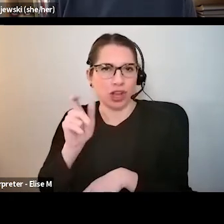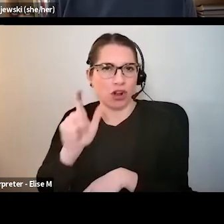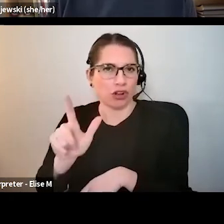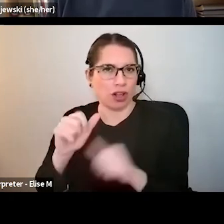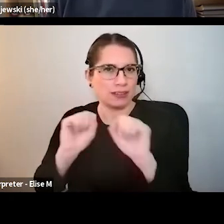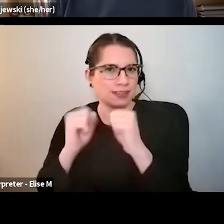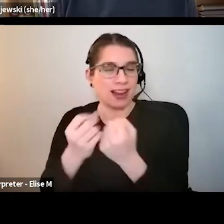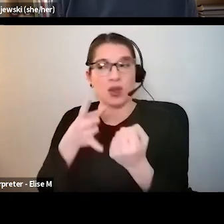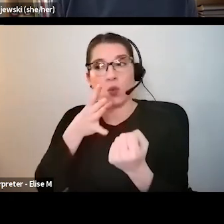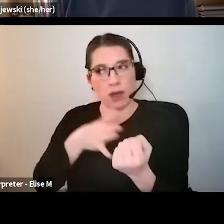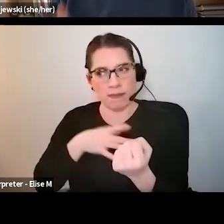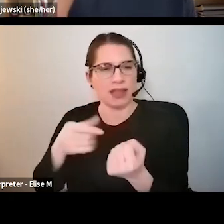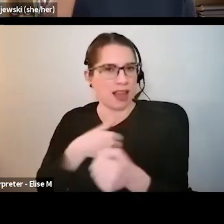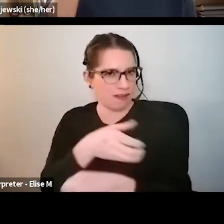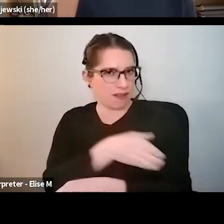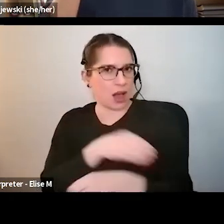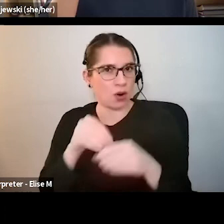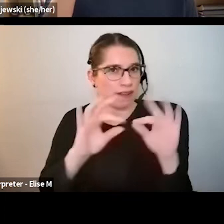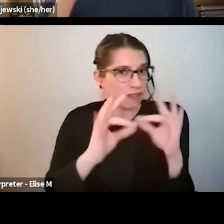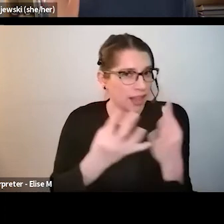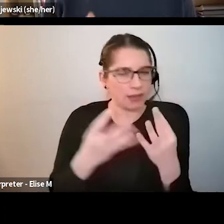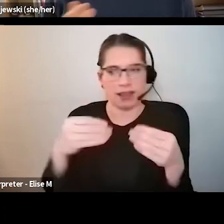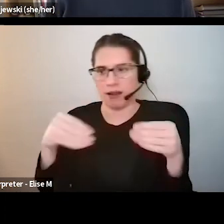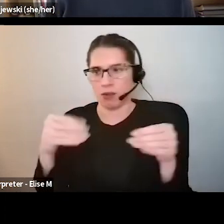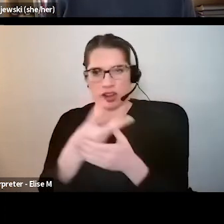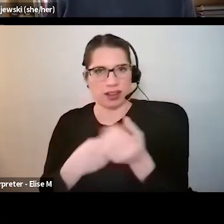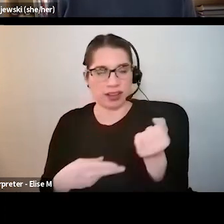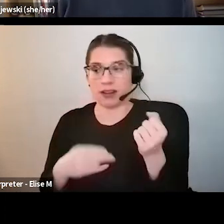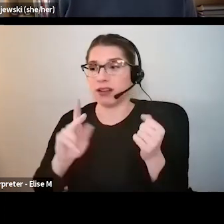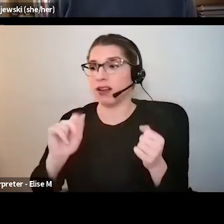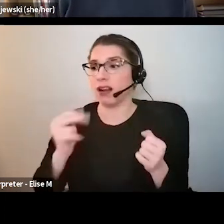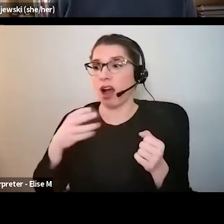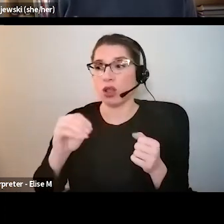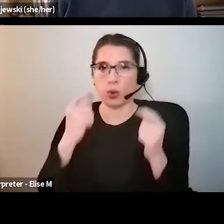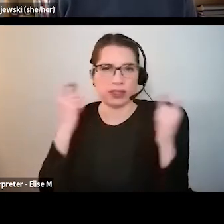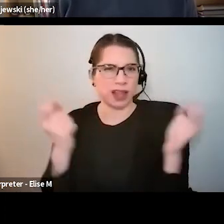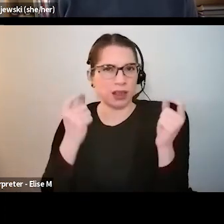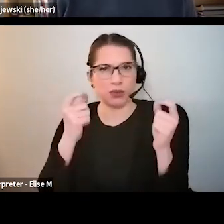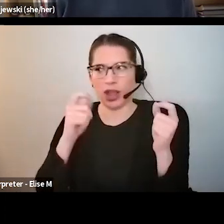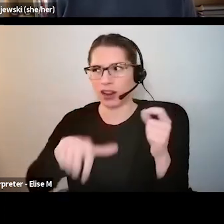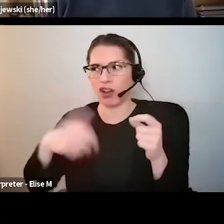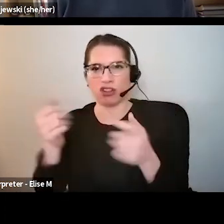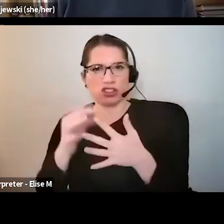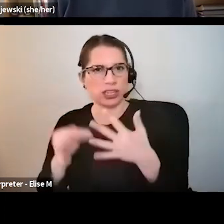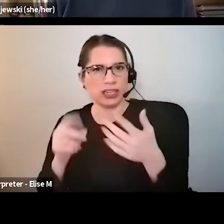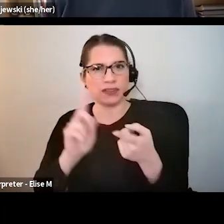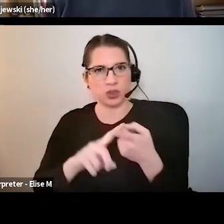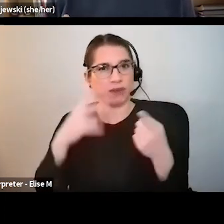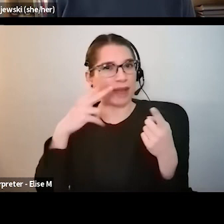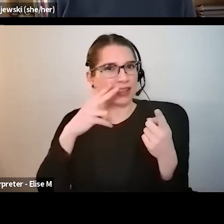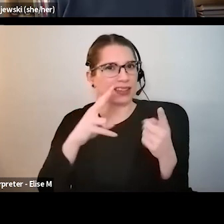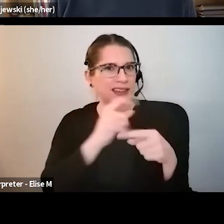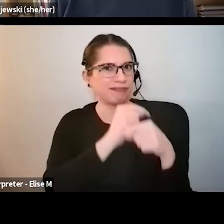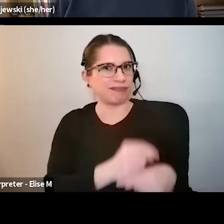the family and in the marketplace. Kahlo celebrated this alternative to the Mexican patriarchy